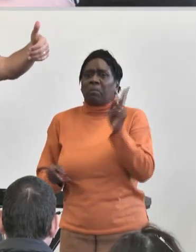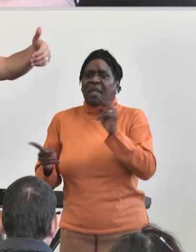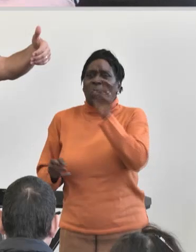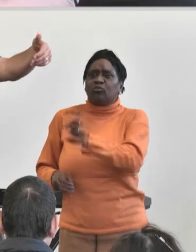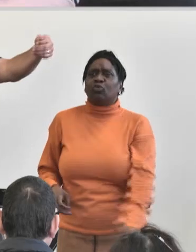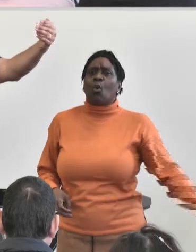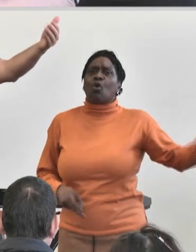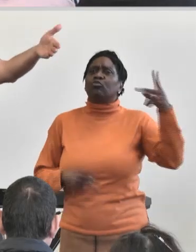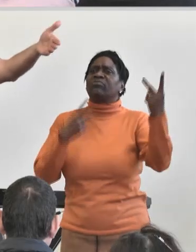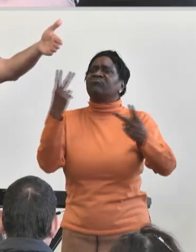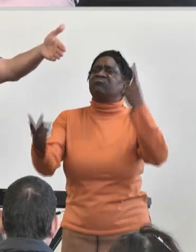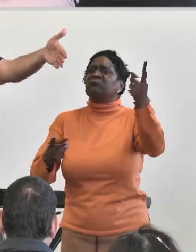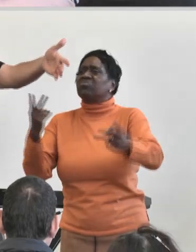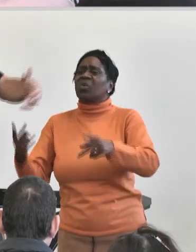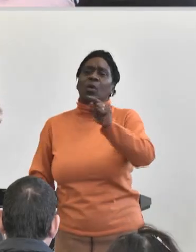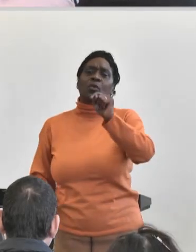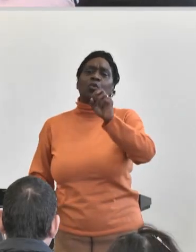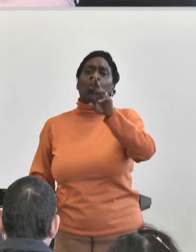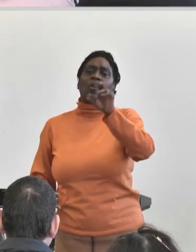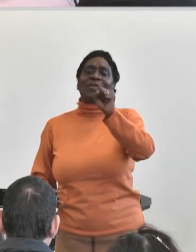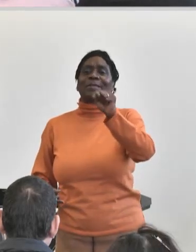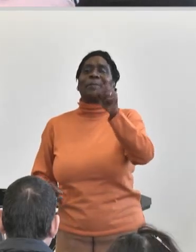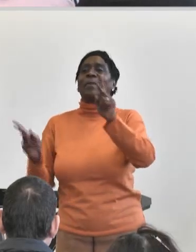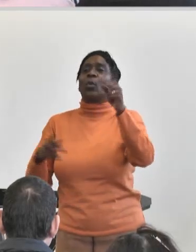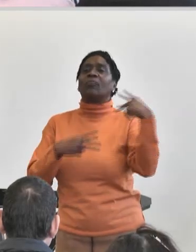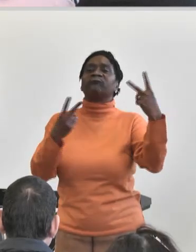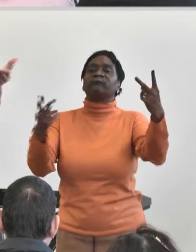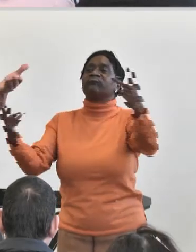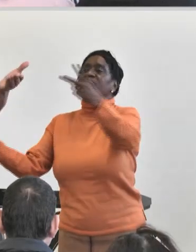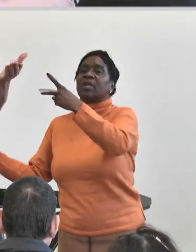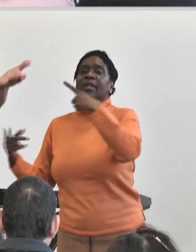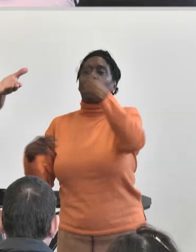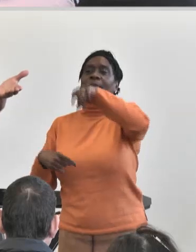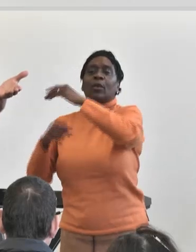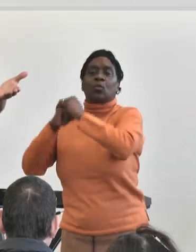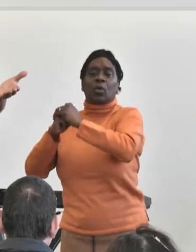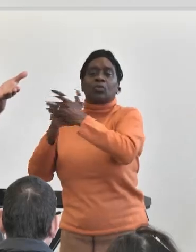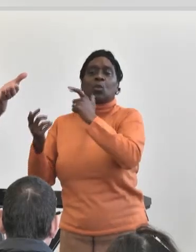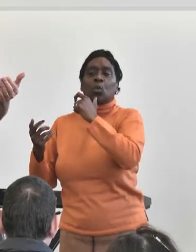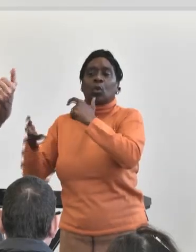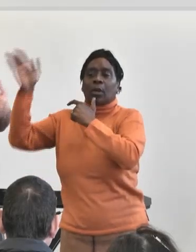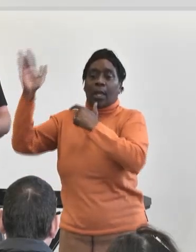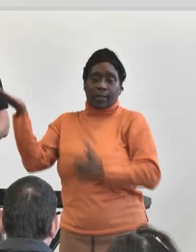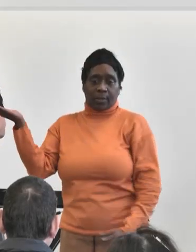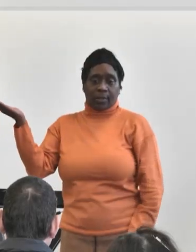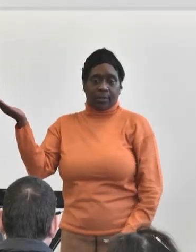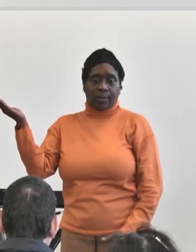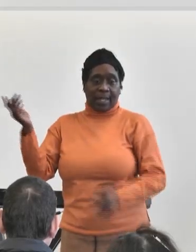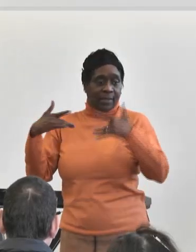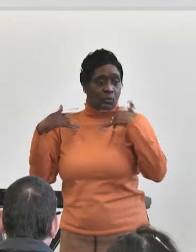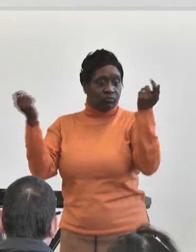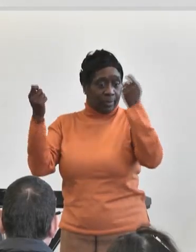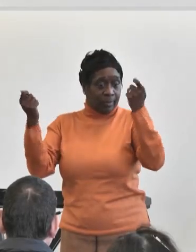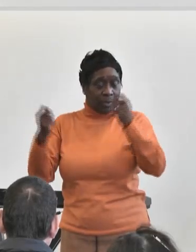there. Habían turistas ahí. We'll call them tourists. Les llamaremos turistas. They were there to worship God. Estaban ahí para alabar a Dios. At the feast. En